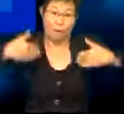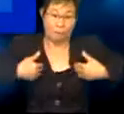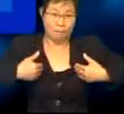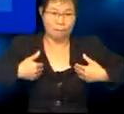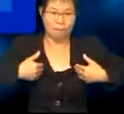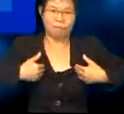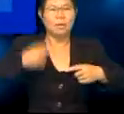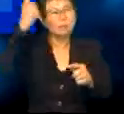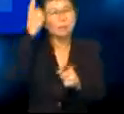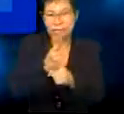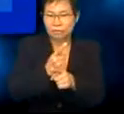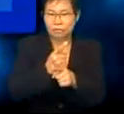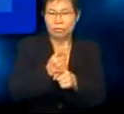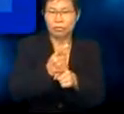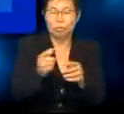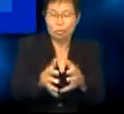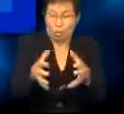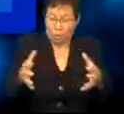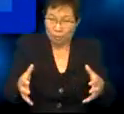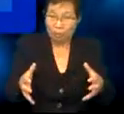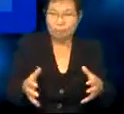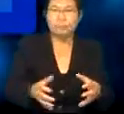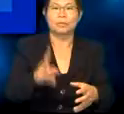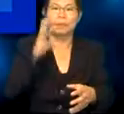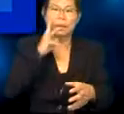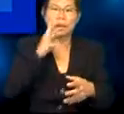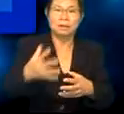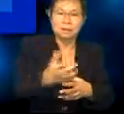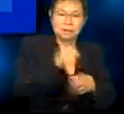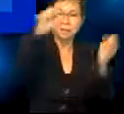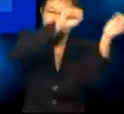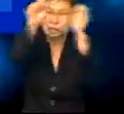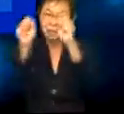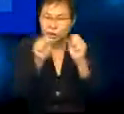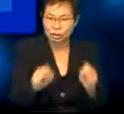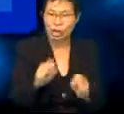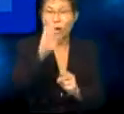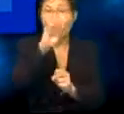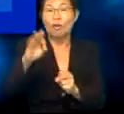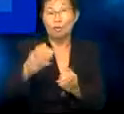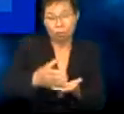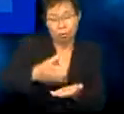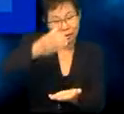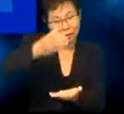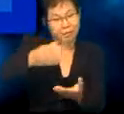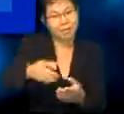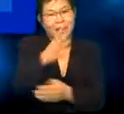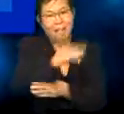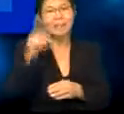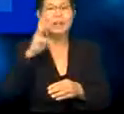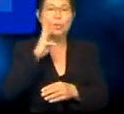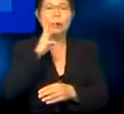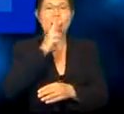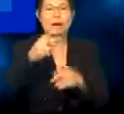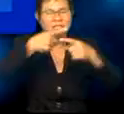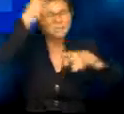Liquids have definite volume. Liquids take the shape of their container,